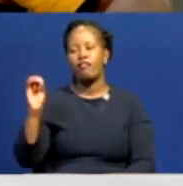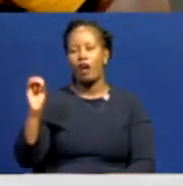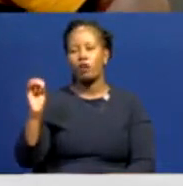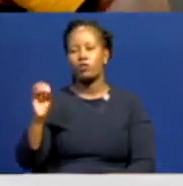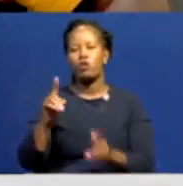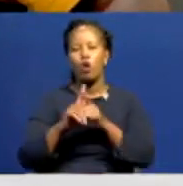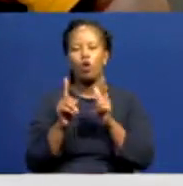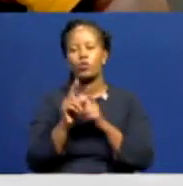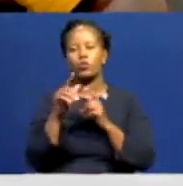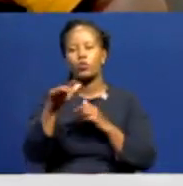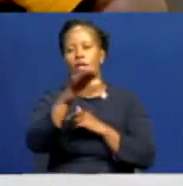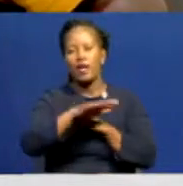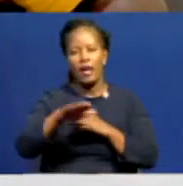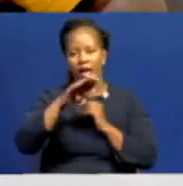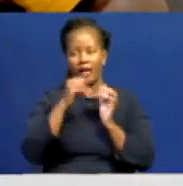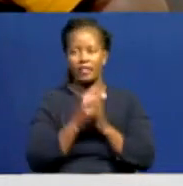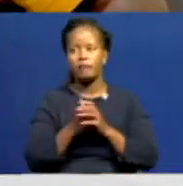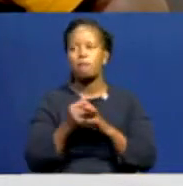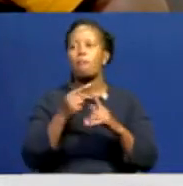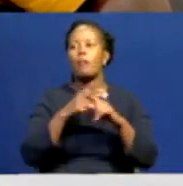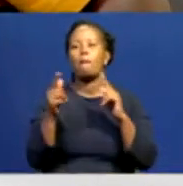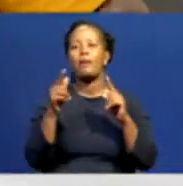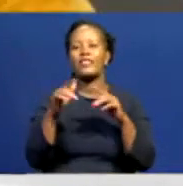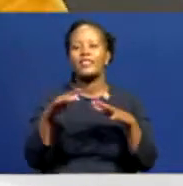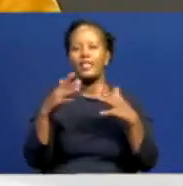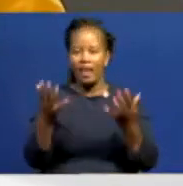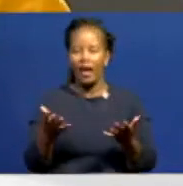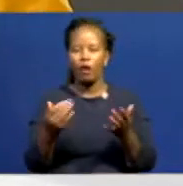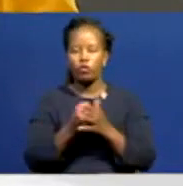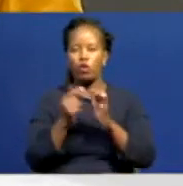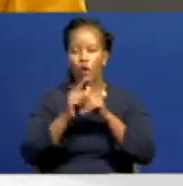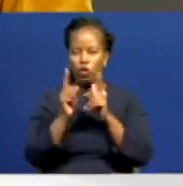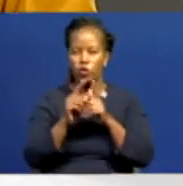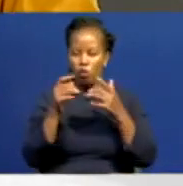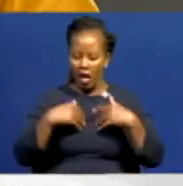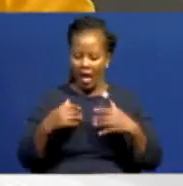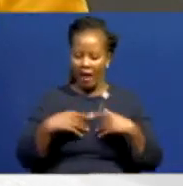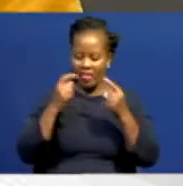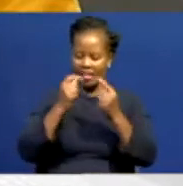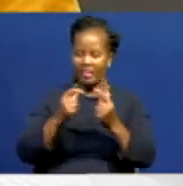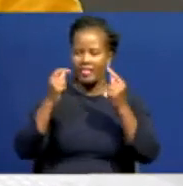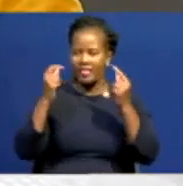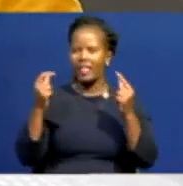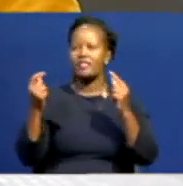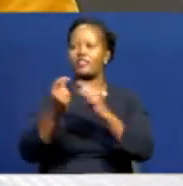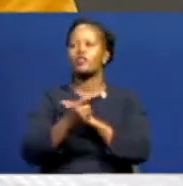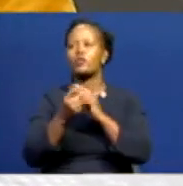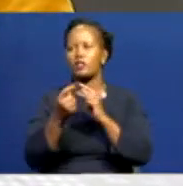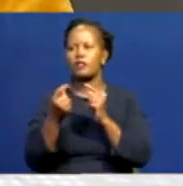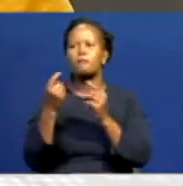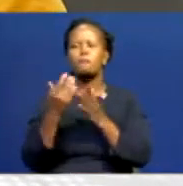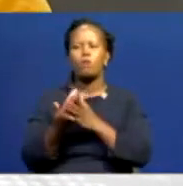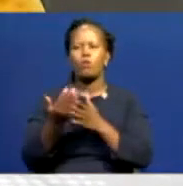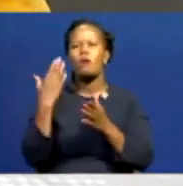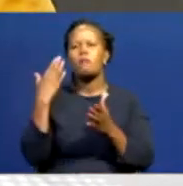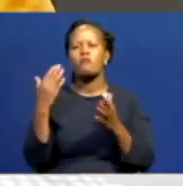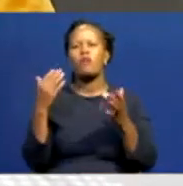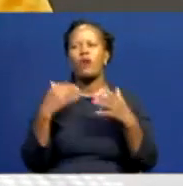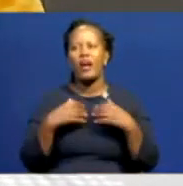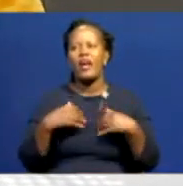danger area. But you look at the way this transition. You know, long time ago we could see teams carry